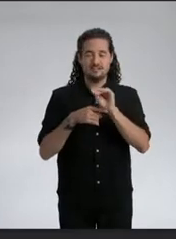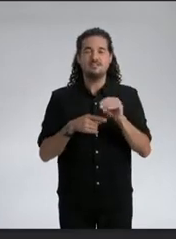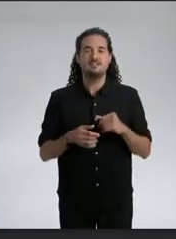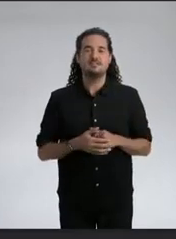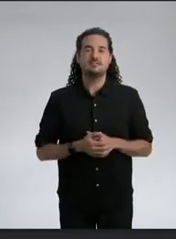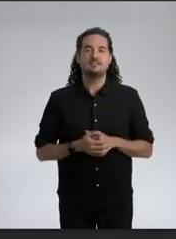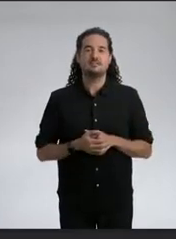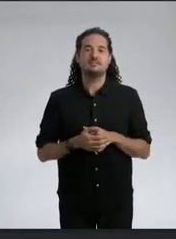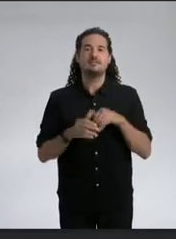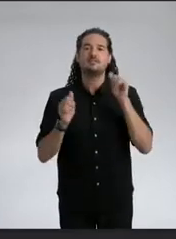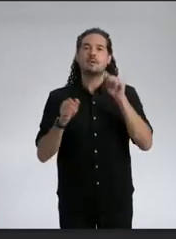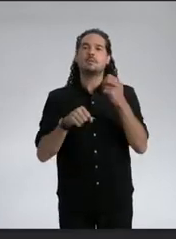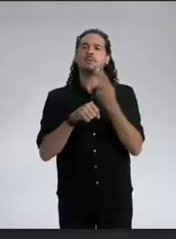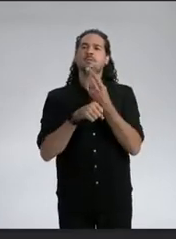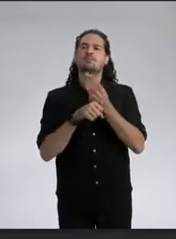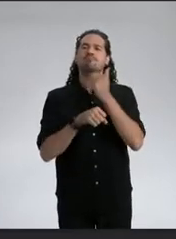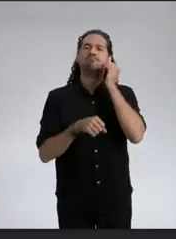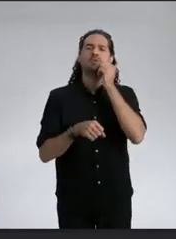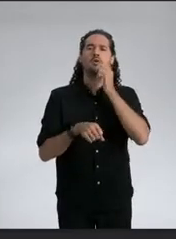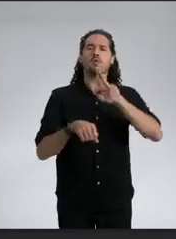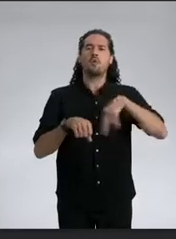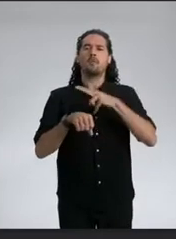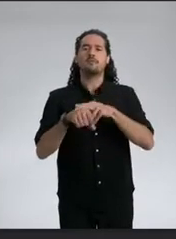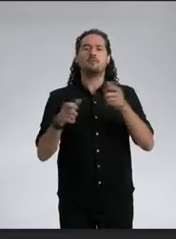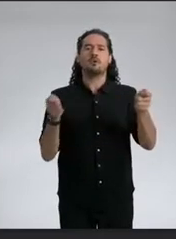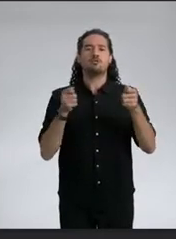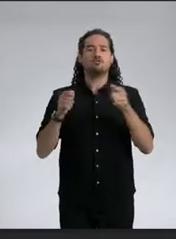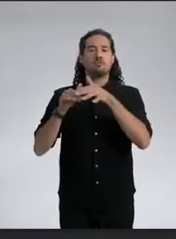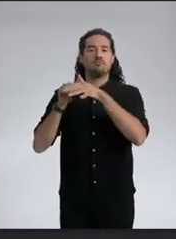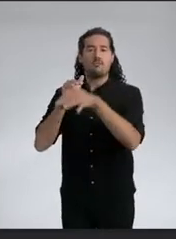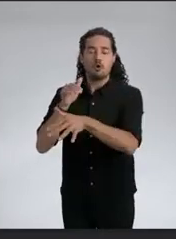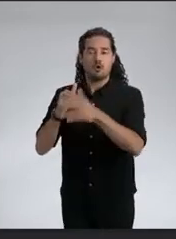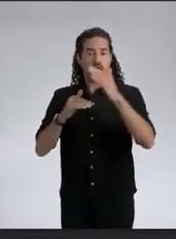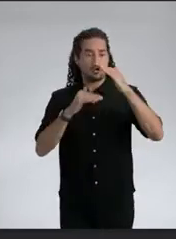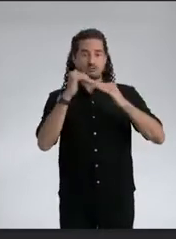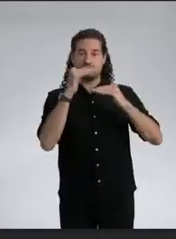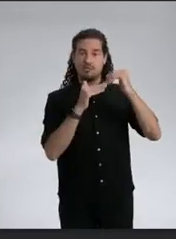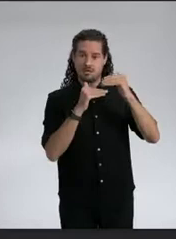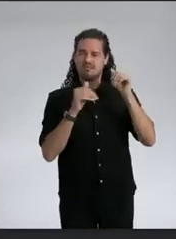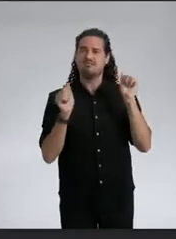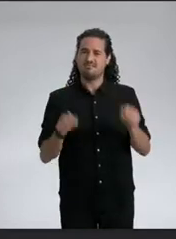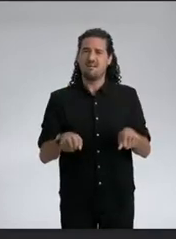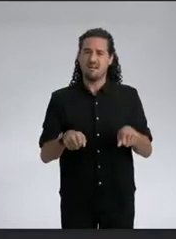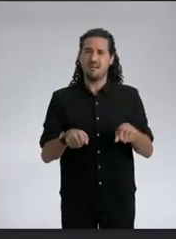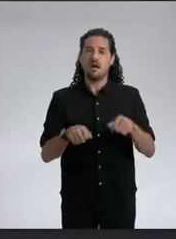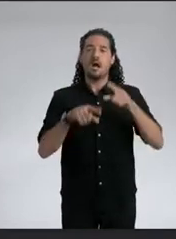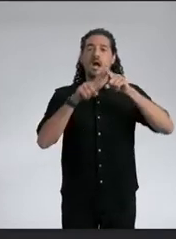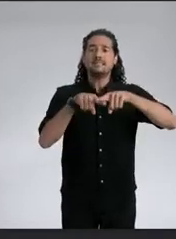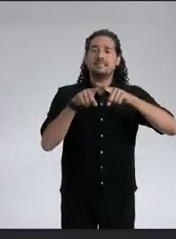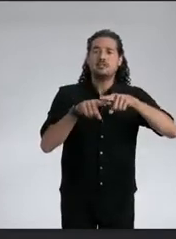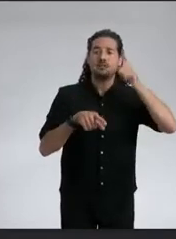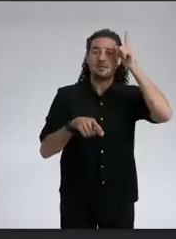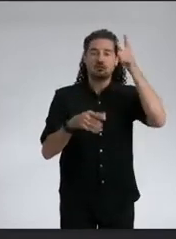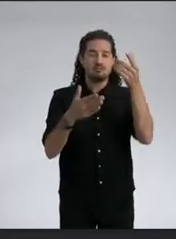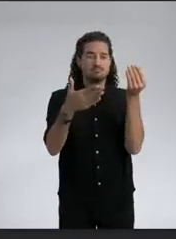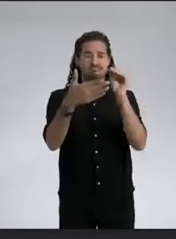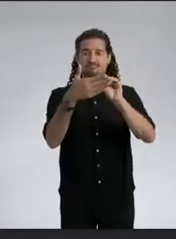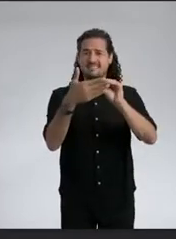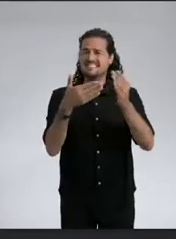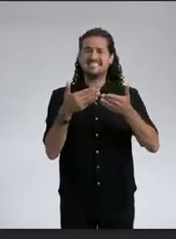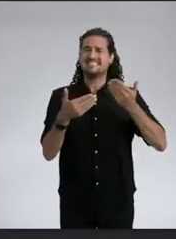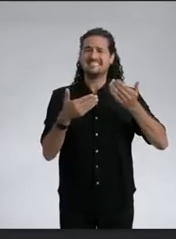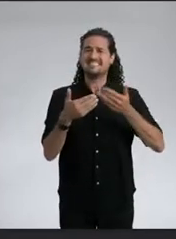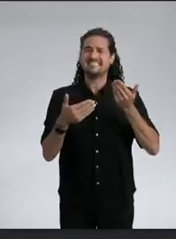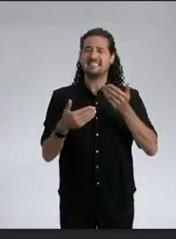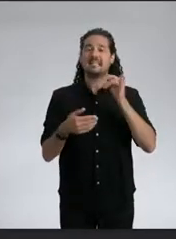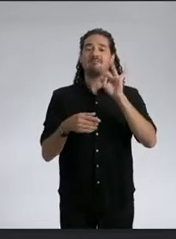of the normal control flow constructs too, so it's easy to add conditional logic, so the function behaves differently during a